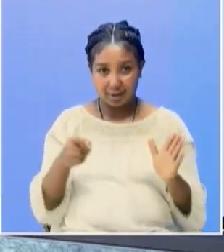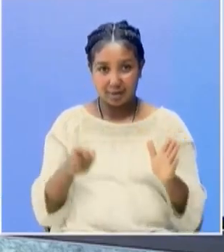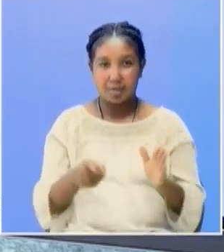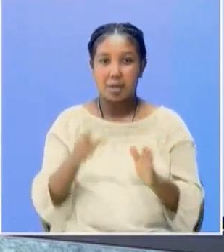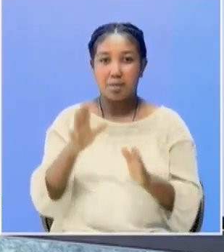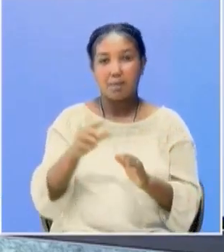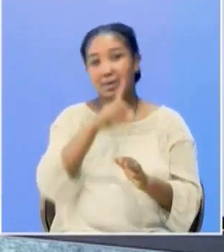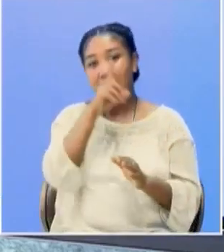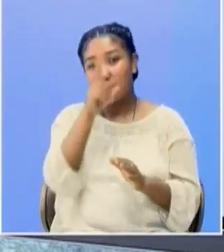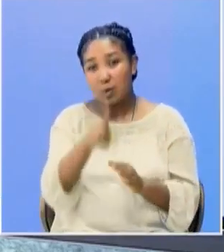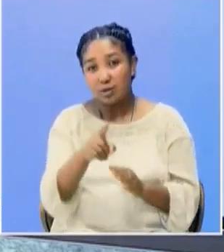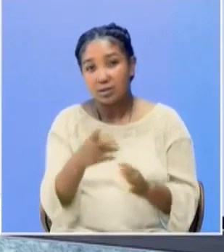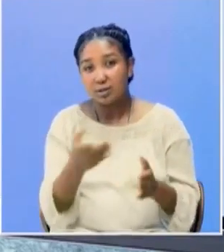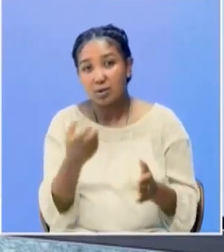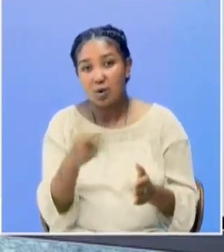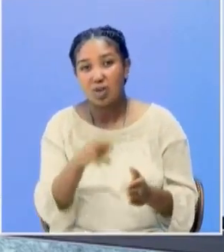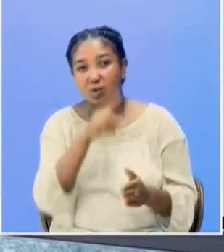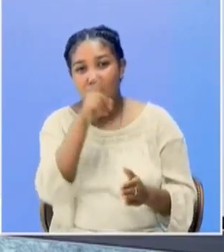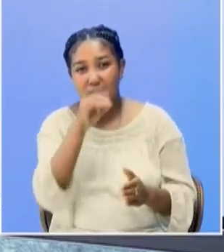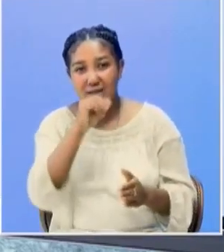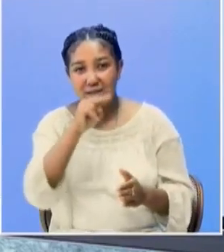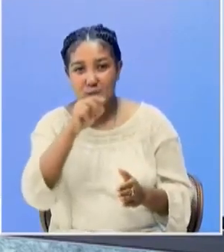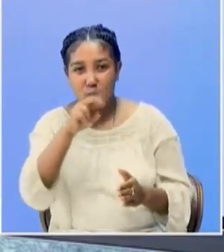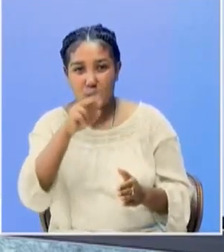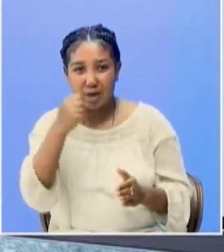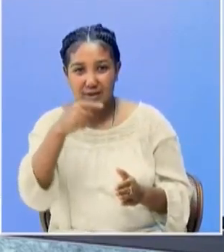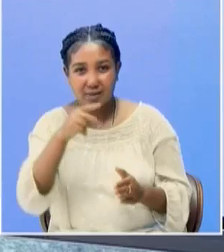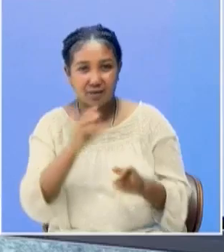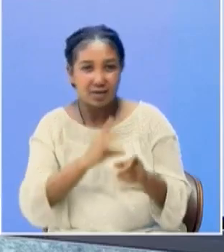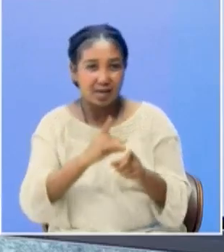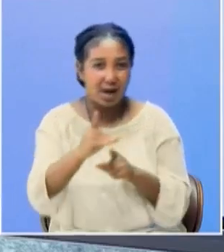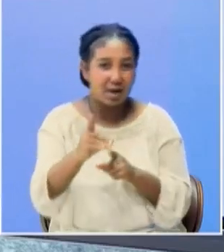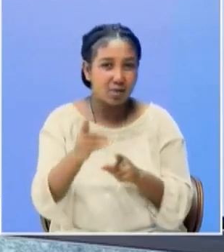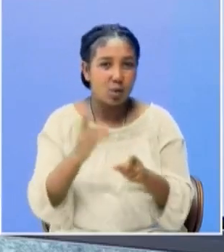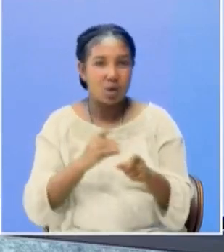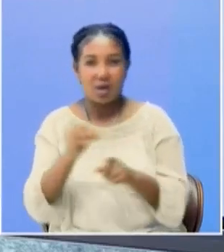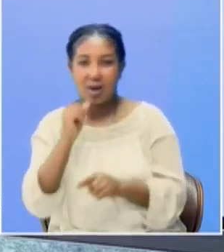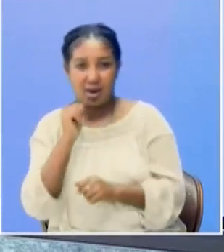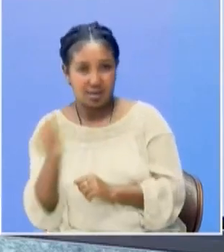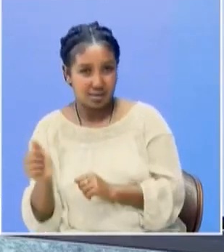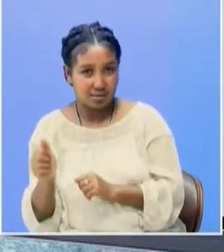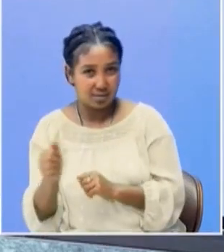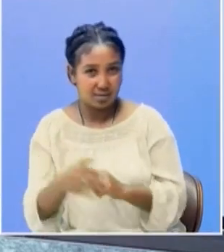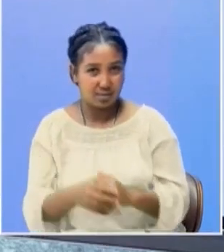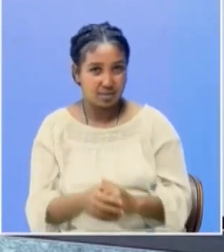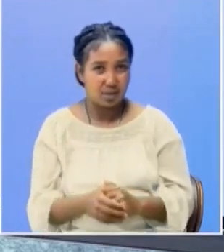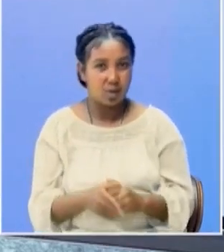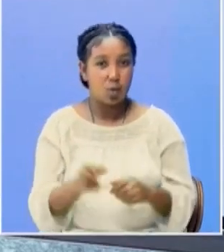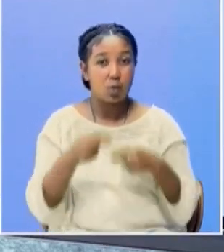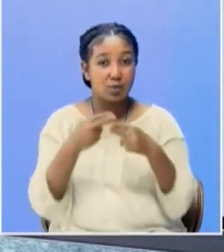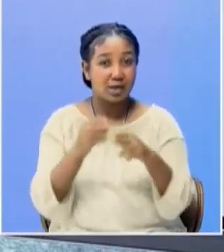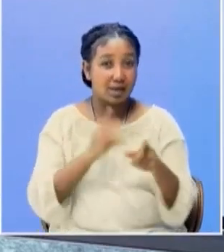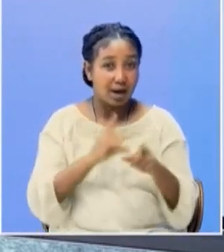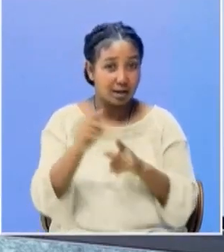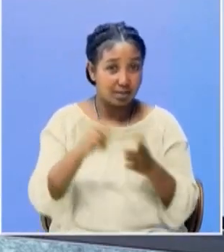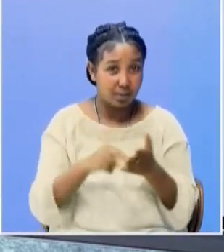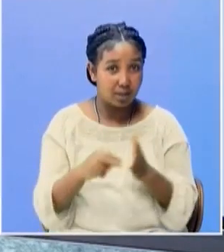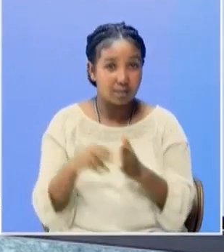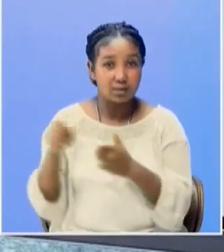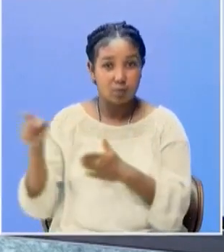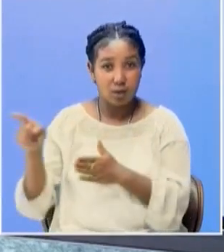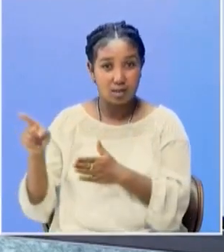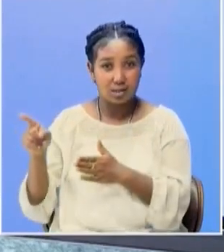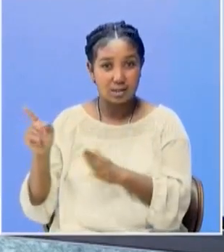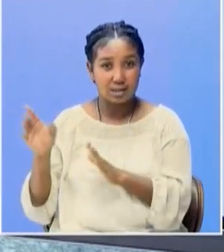Maybe the question or interrogative sentence can be direct or indirect. When we say direct, this one